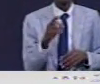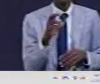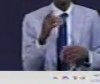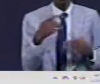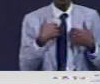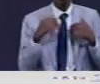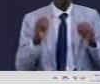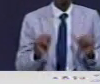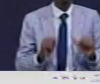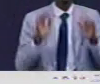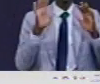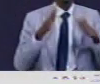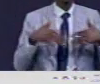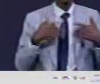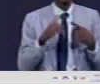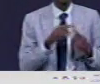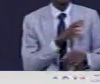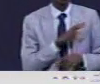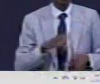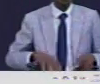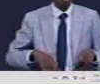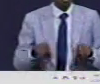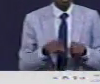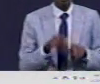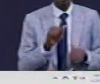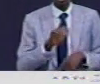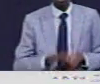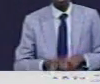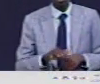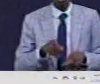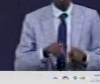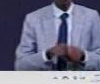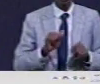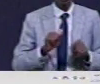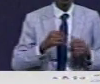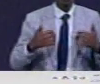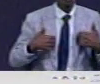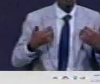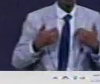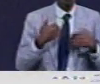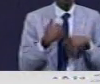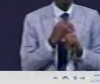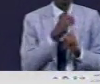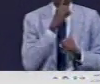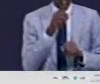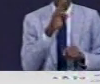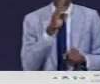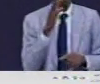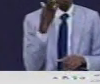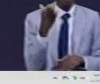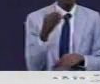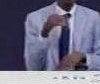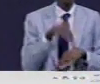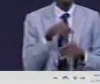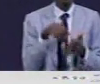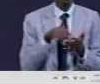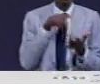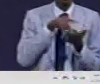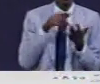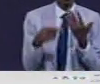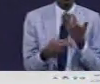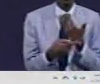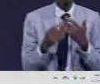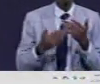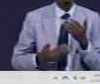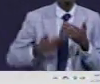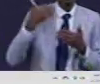you attend the program. I want to plead with our parents to help us bring the children and the youth to